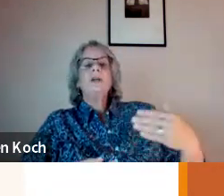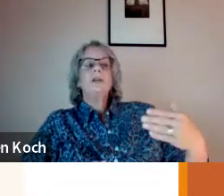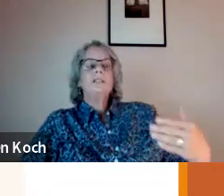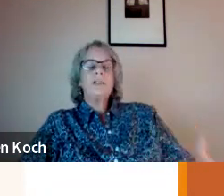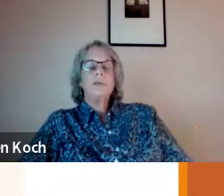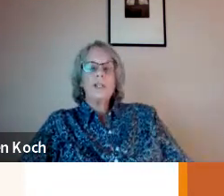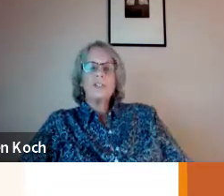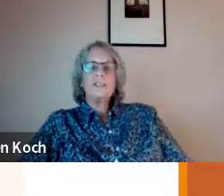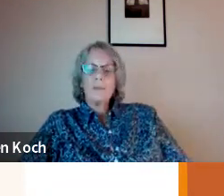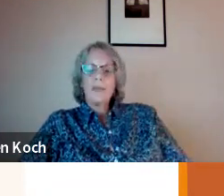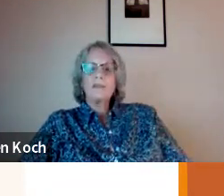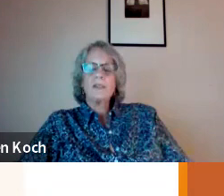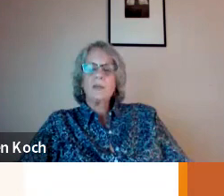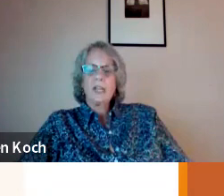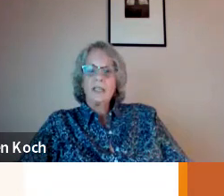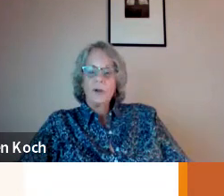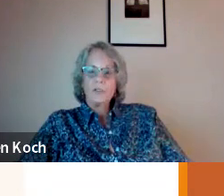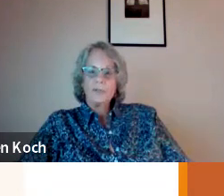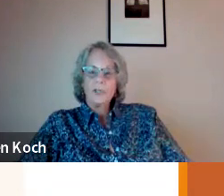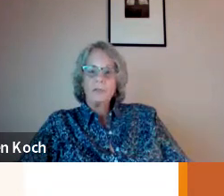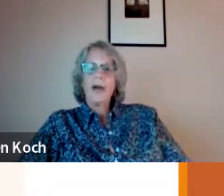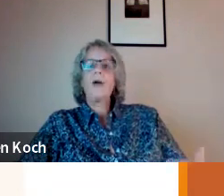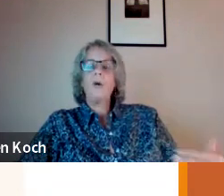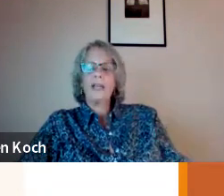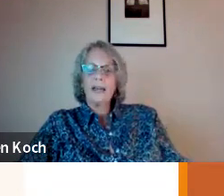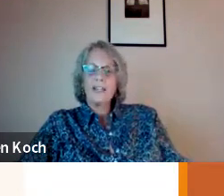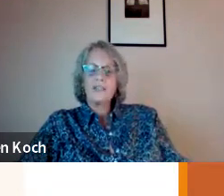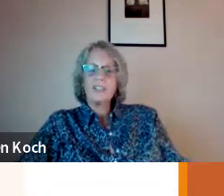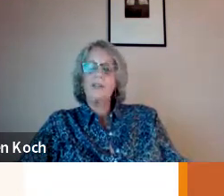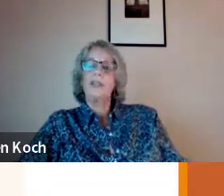David would tell Rich the same things that he was telling Roads to Freedom. I